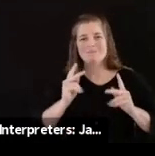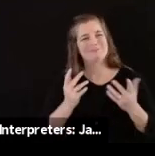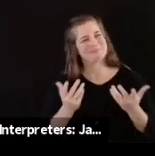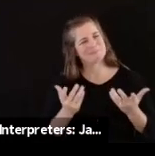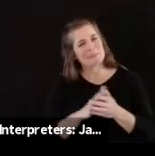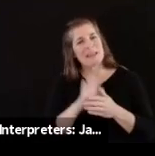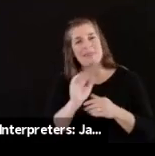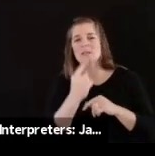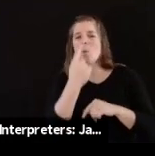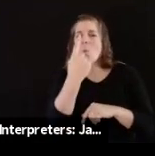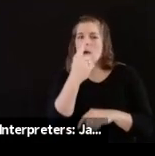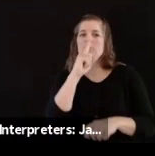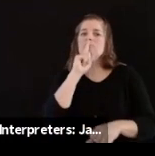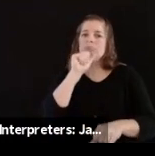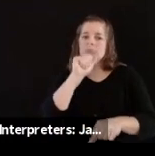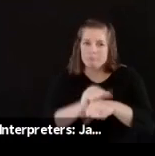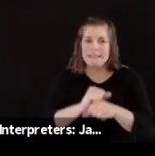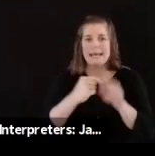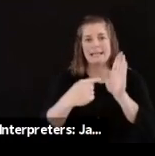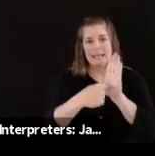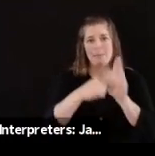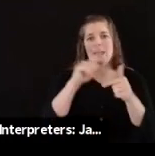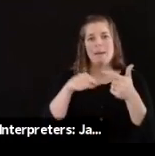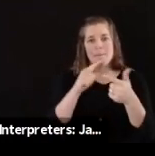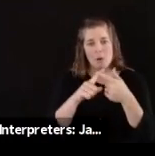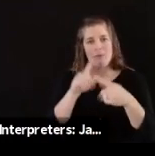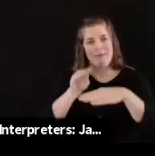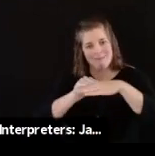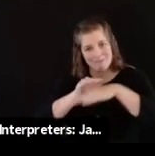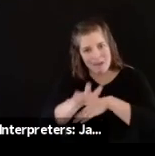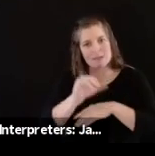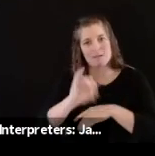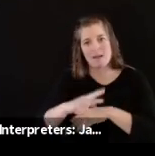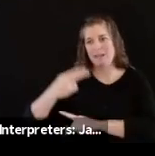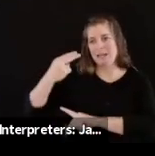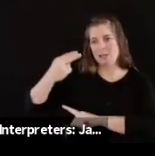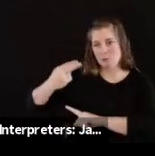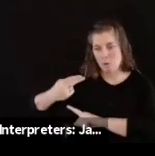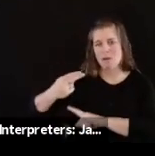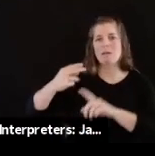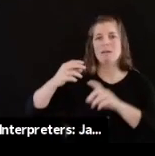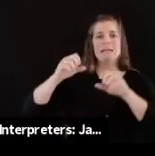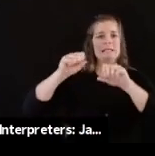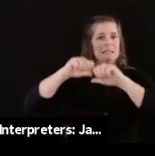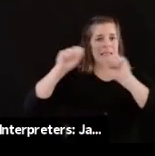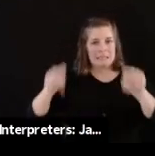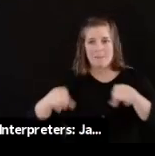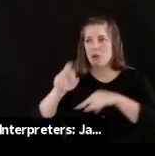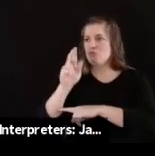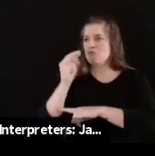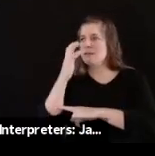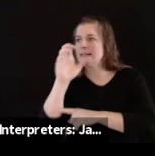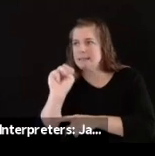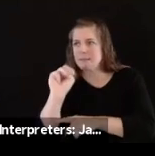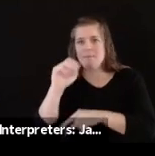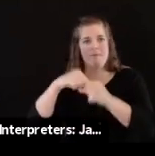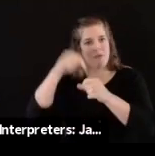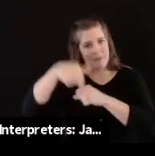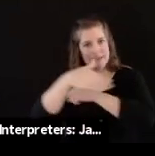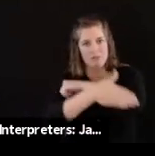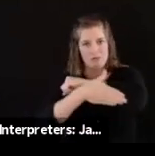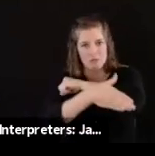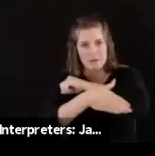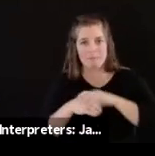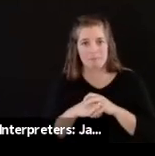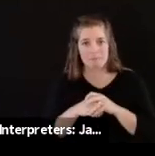concrete example of the insidious effects of historic and systemic racism on our country. For more evidence, we could look